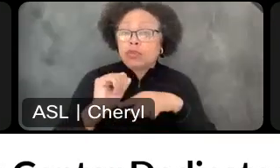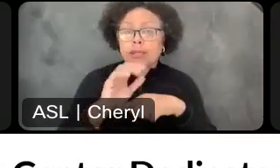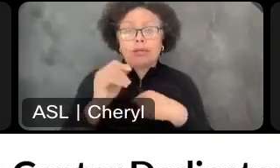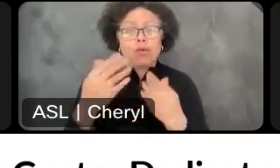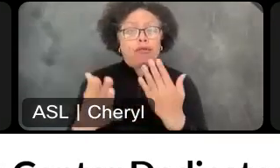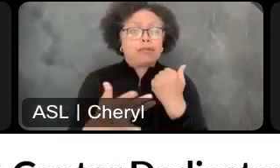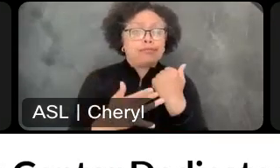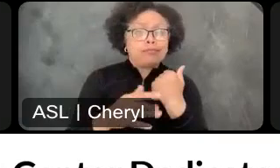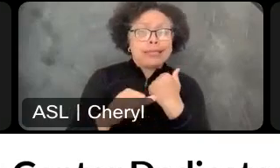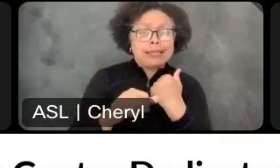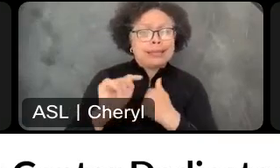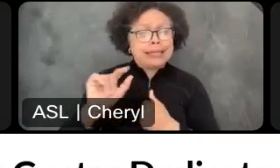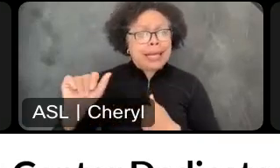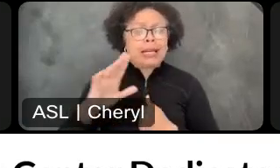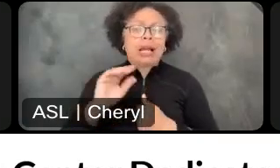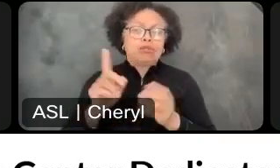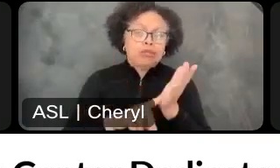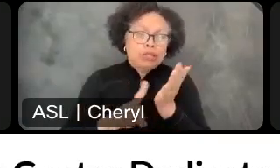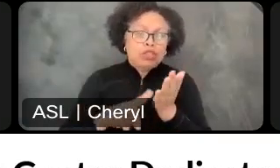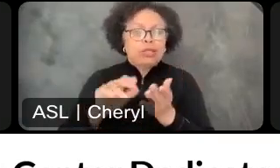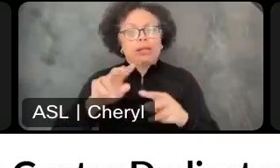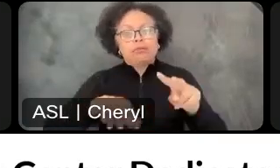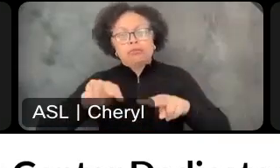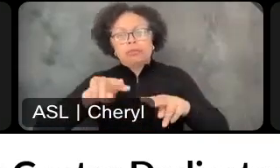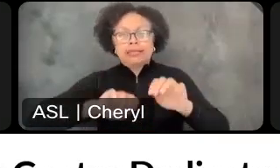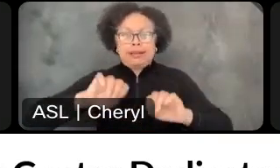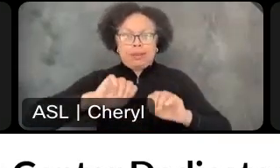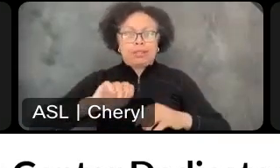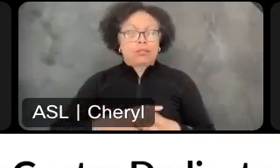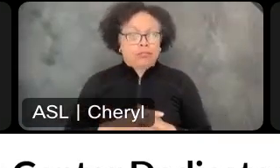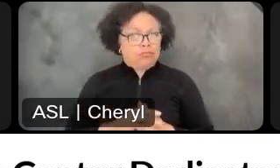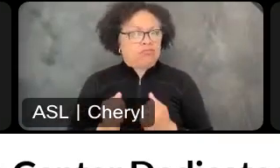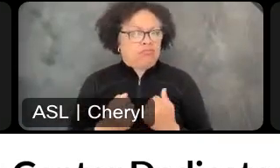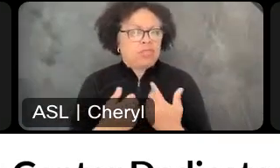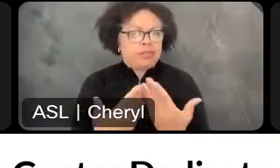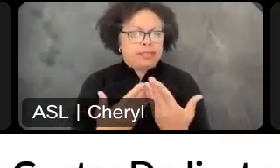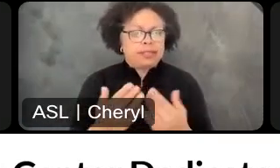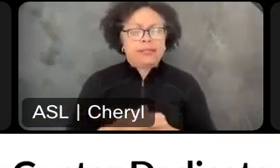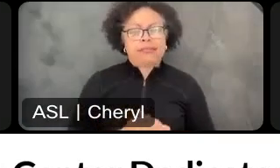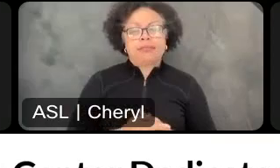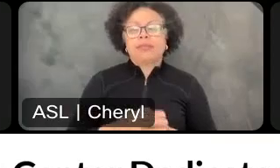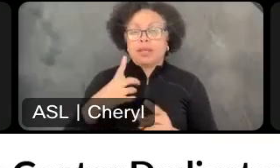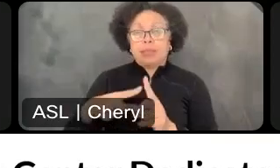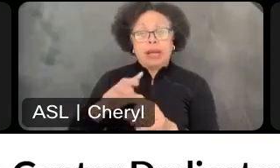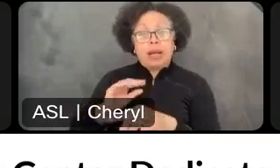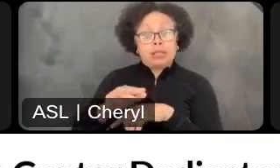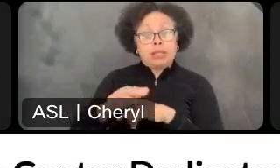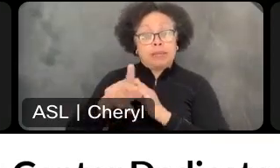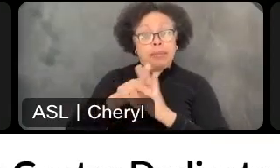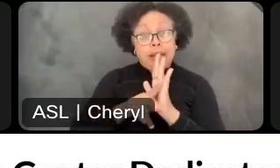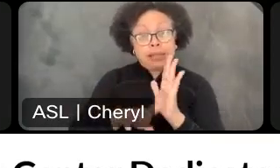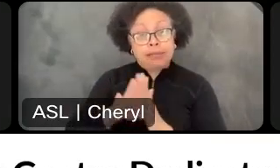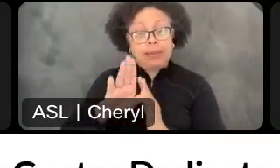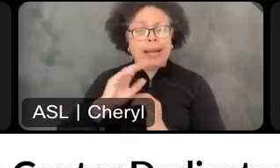assistance, research, and evaluation. We also participate in policy development and public